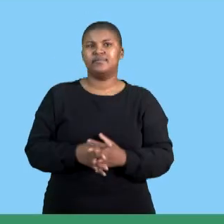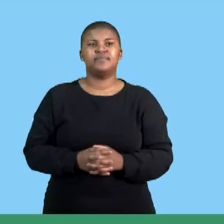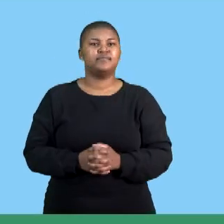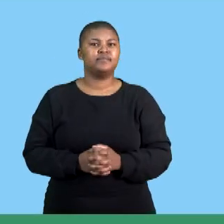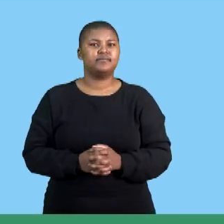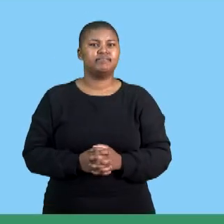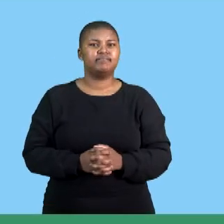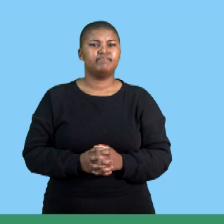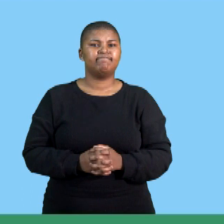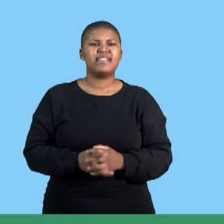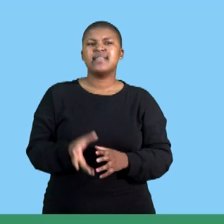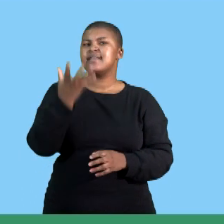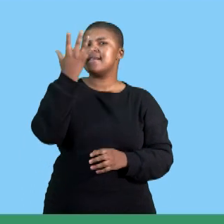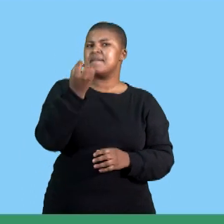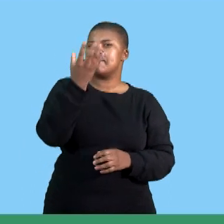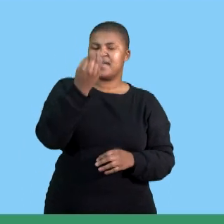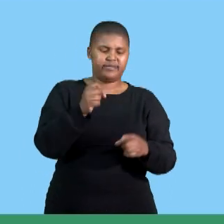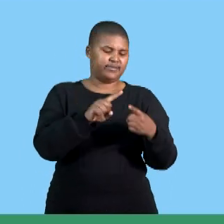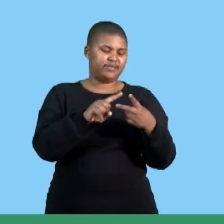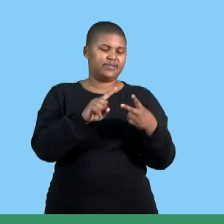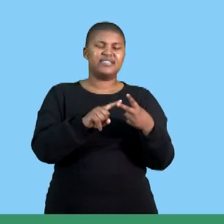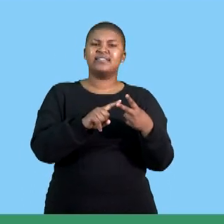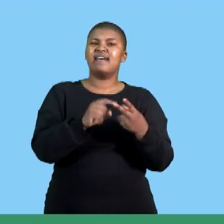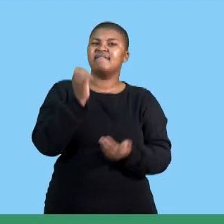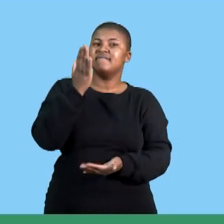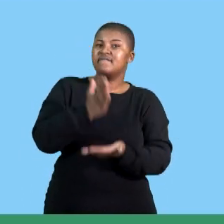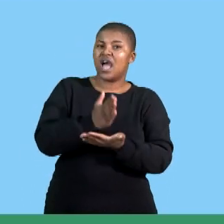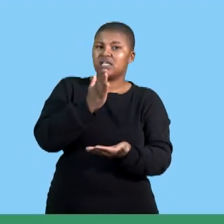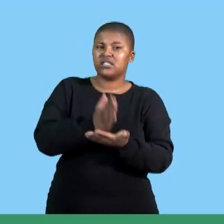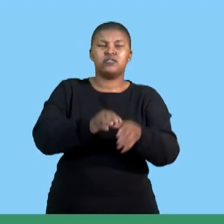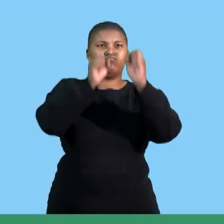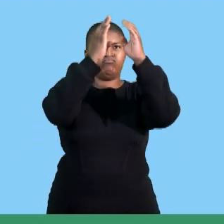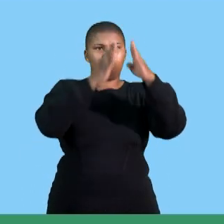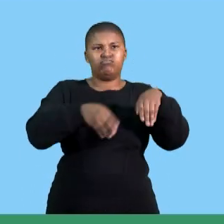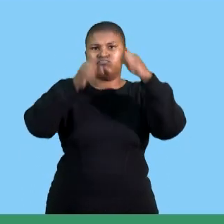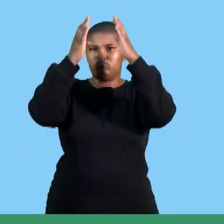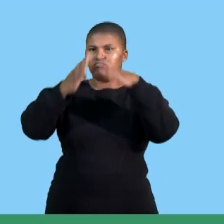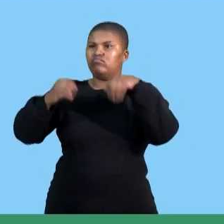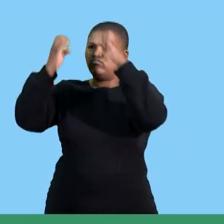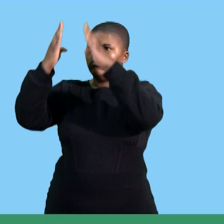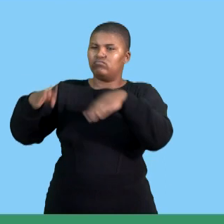set of facts and figures arranged in columns and in rows.